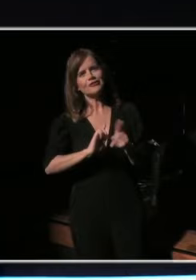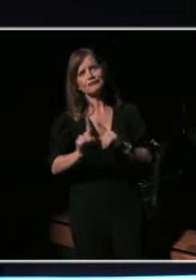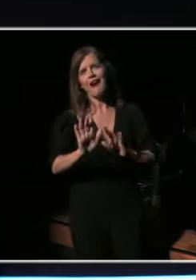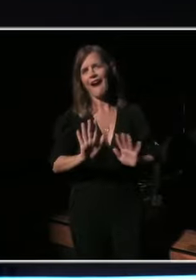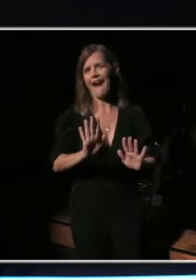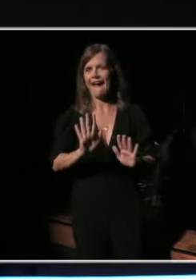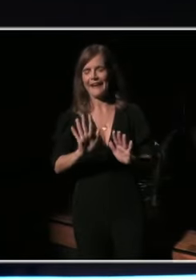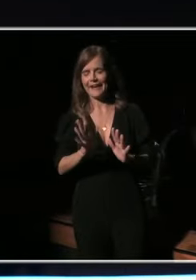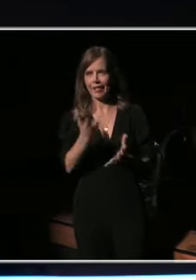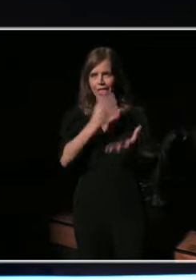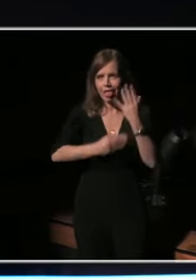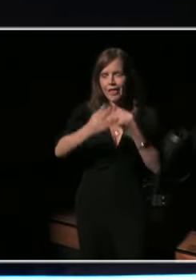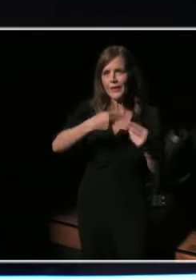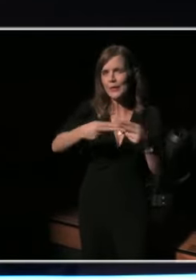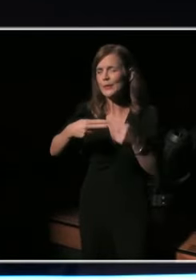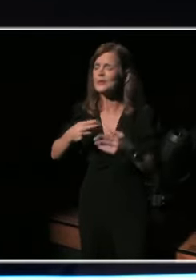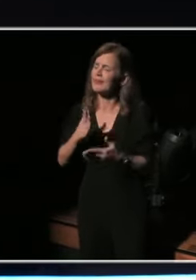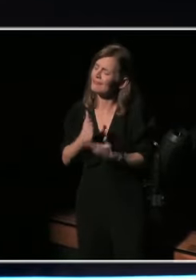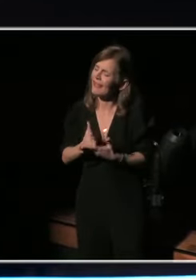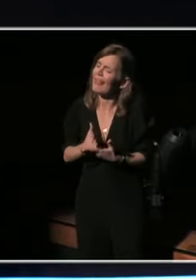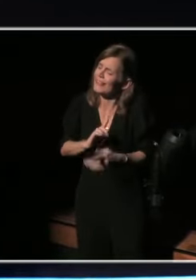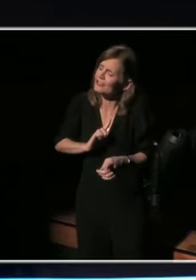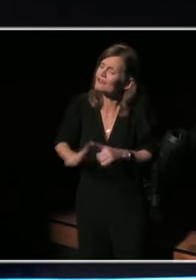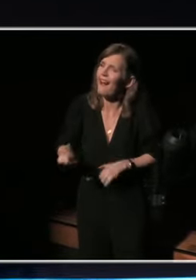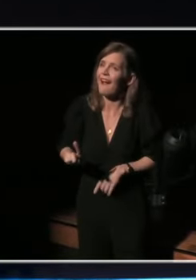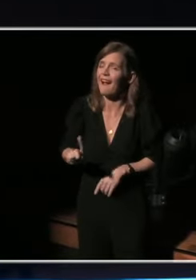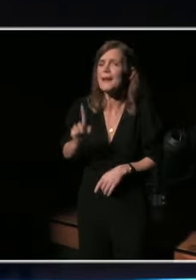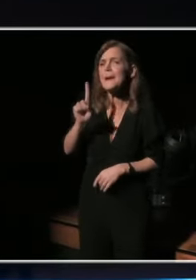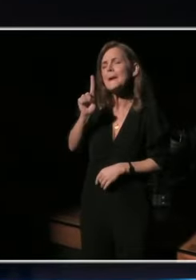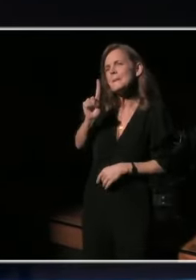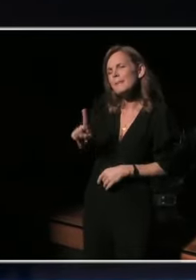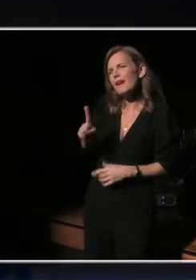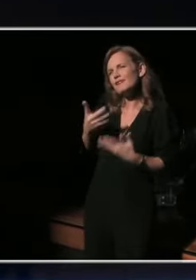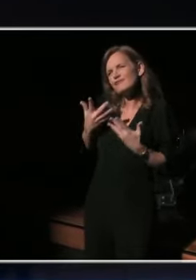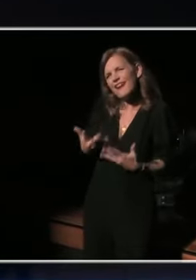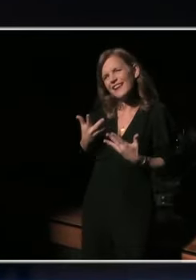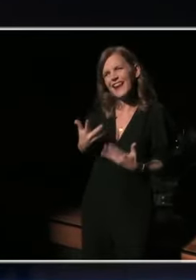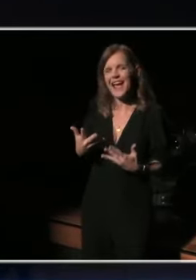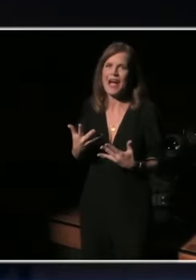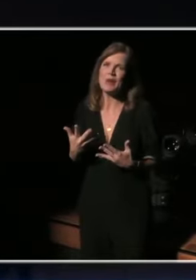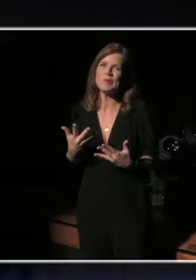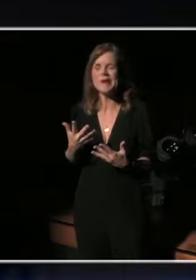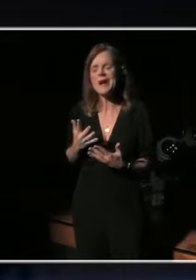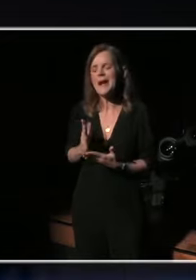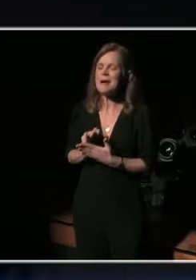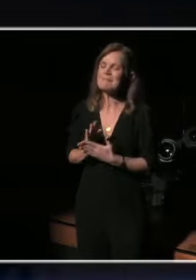to, I really try, but right now